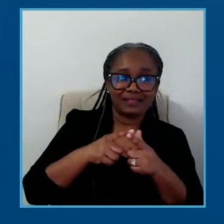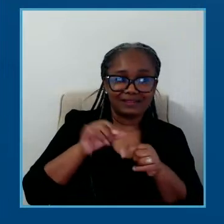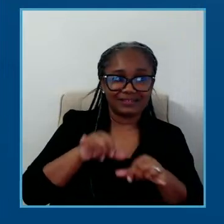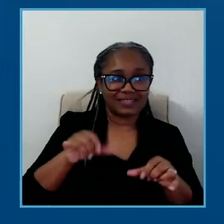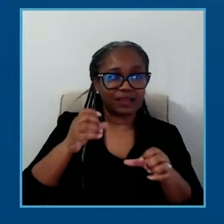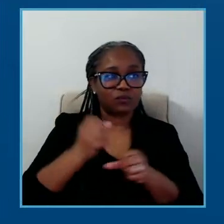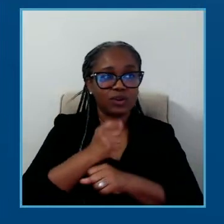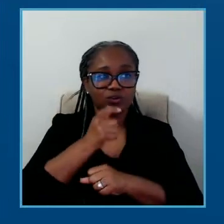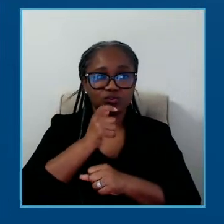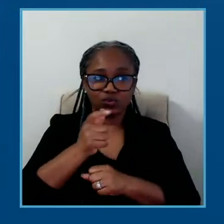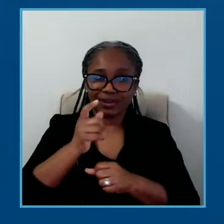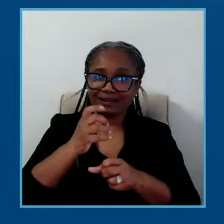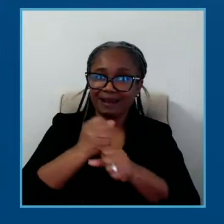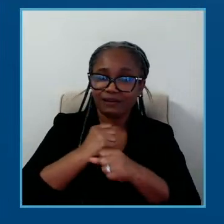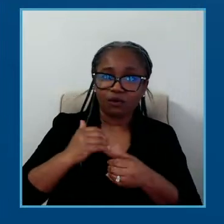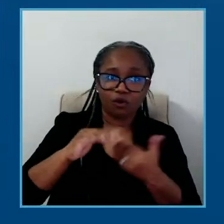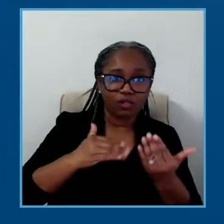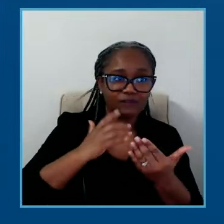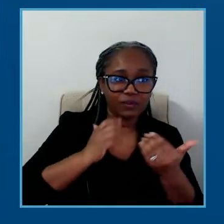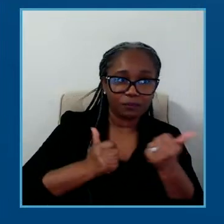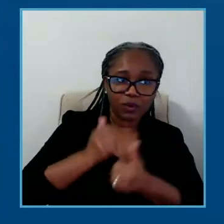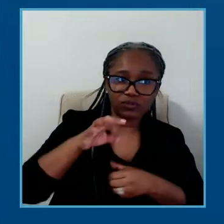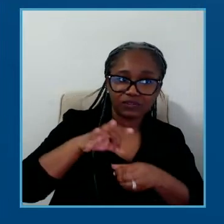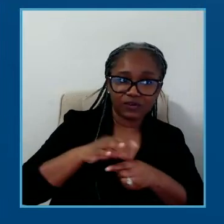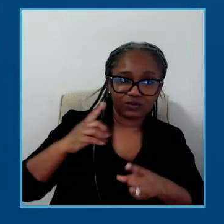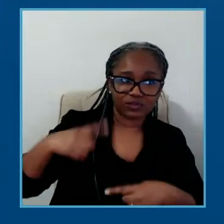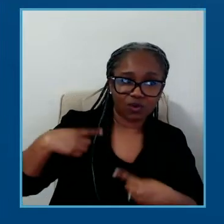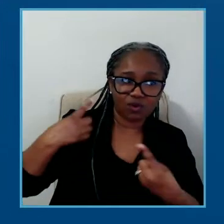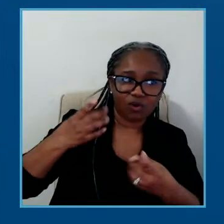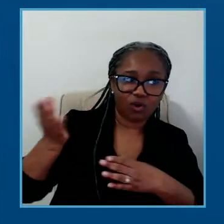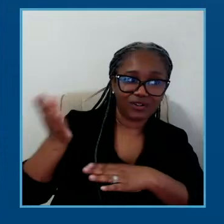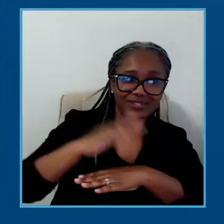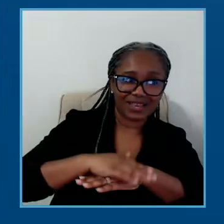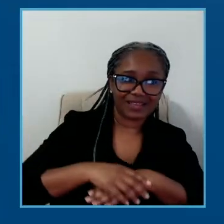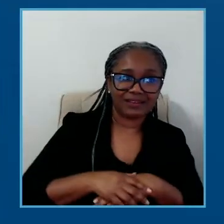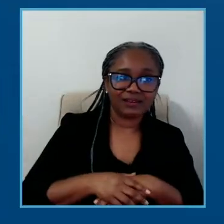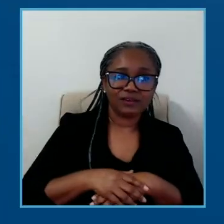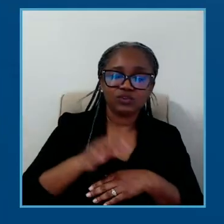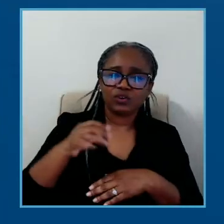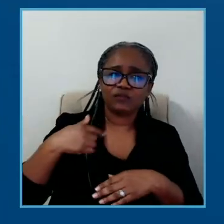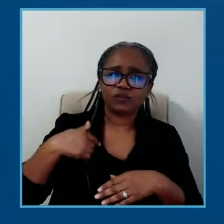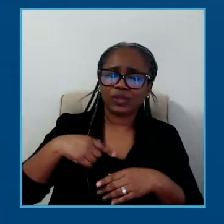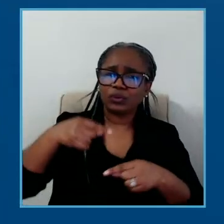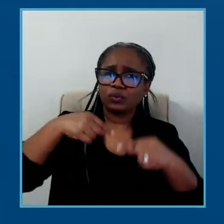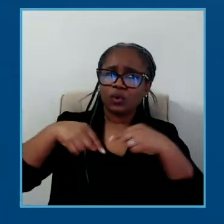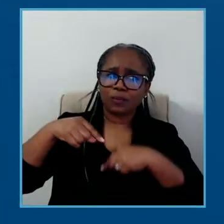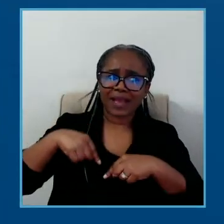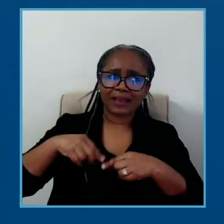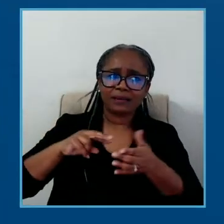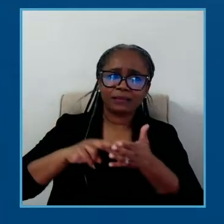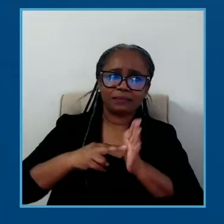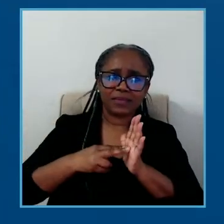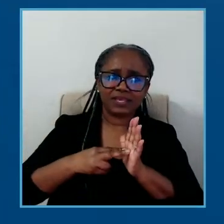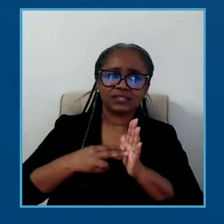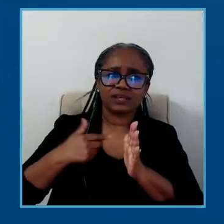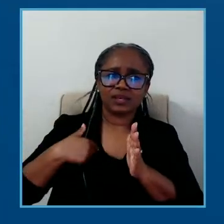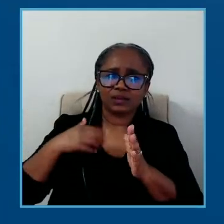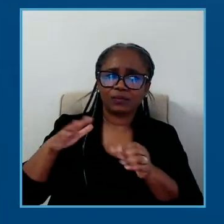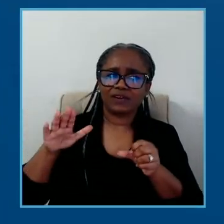have what would fundamentally be a brand new election. And a quibble